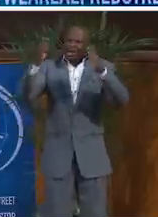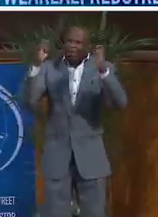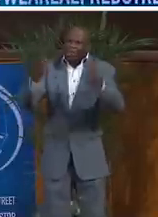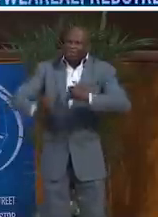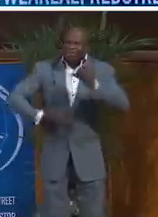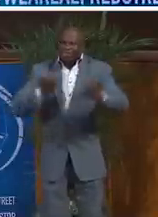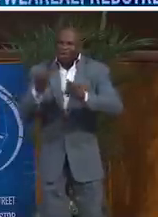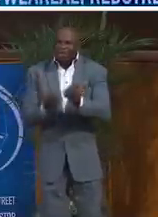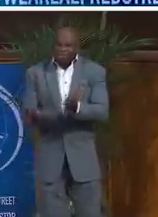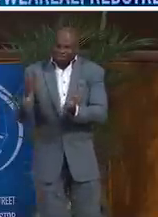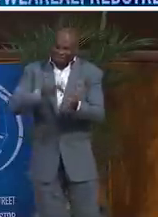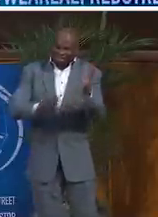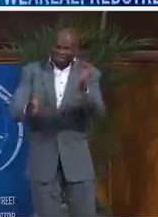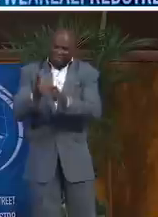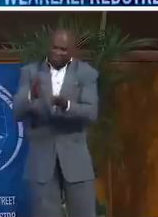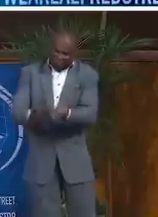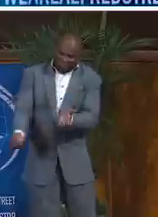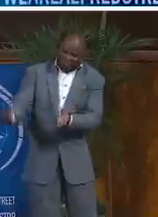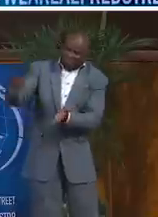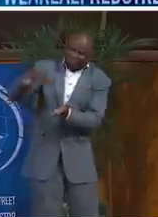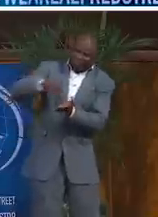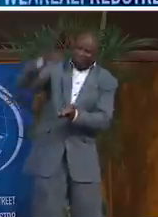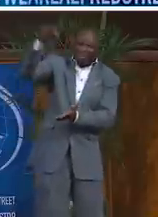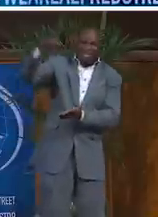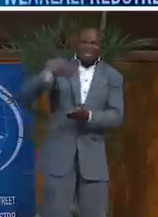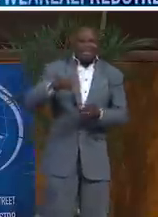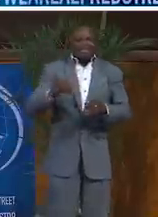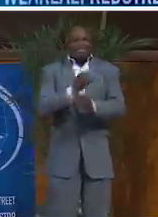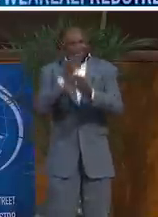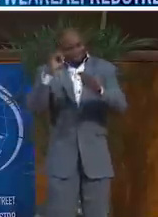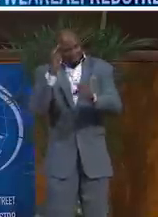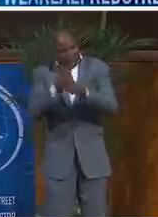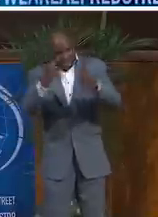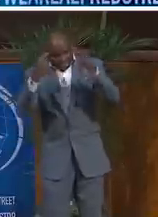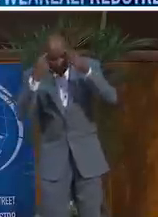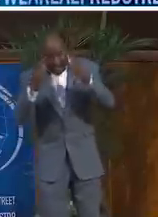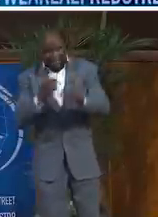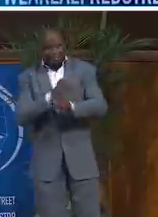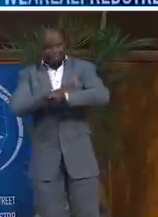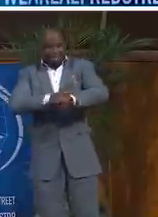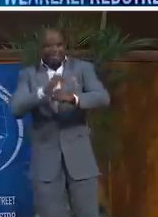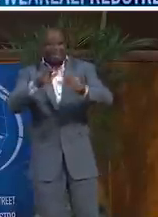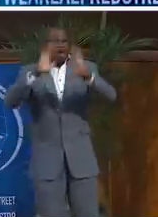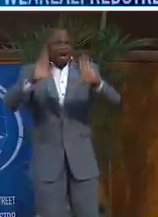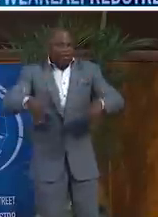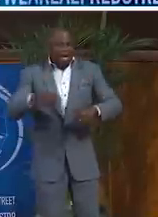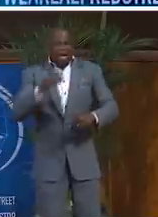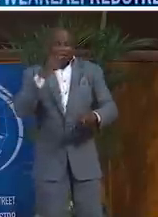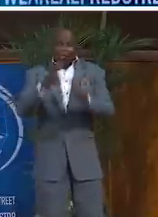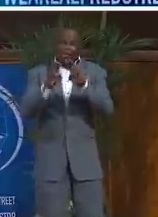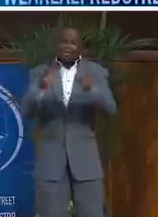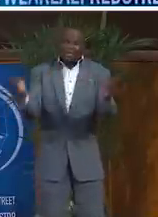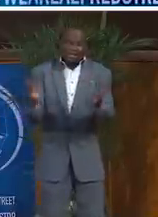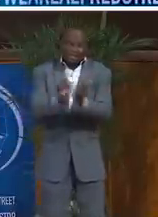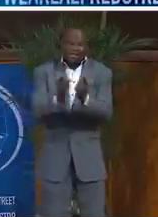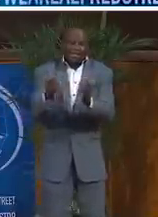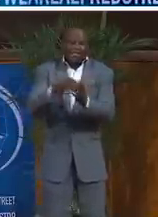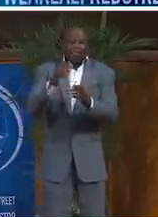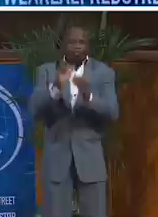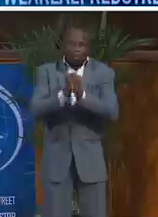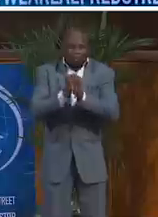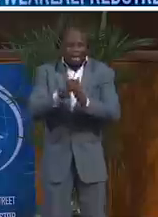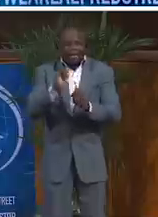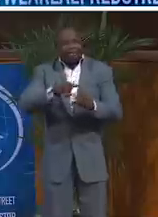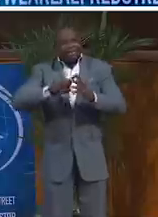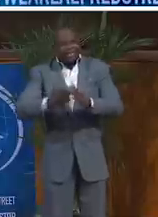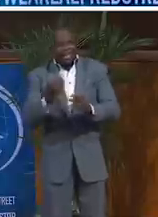joy of the resurrected Christ, sane, sheltered, and in your homes. And I look forward to being back with you next week in worship as